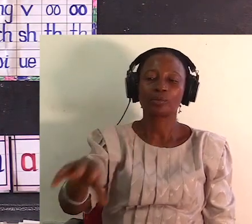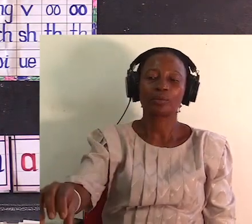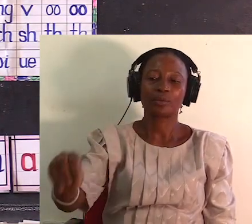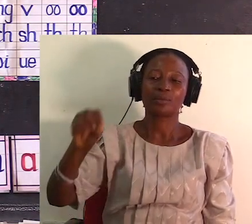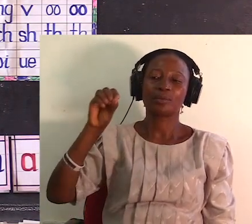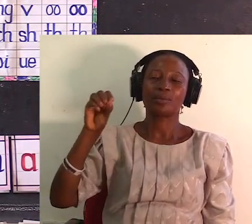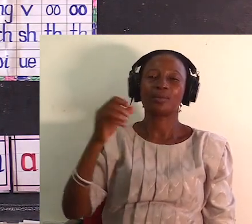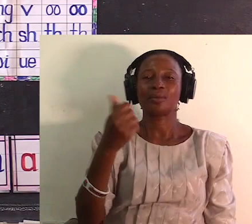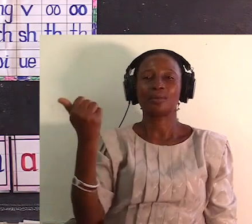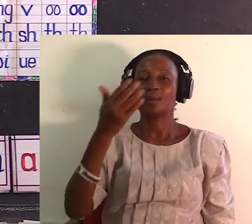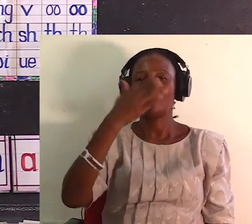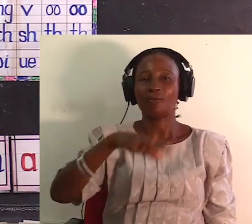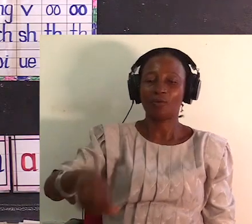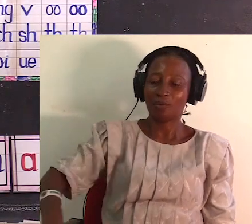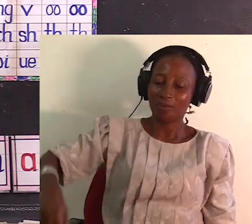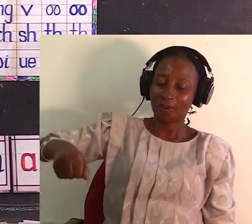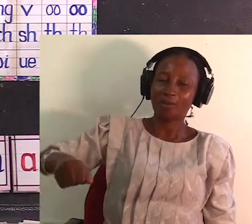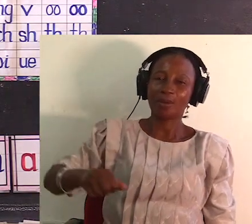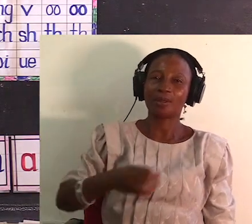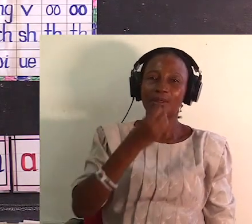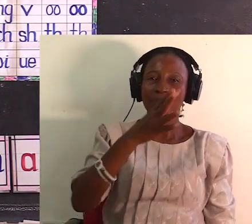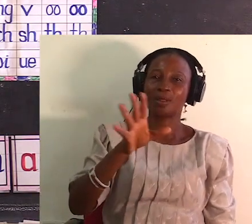see who will win the game.